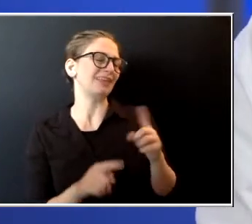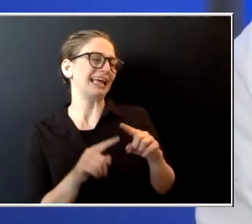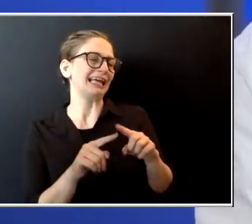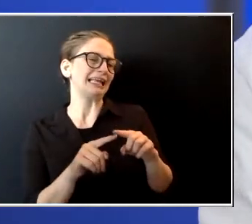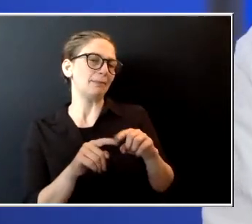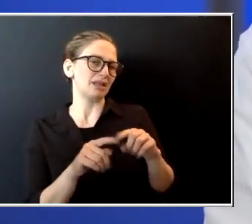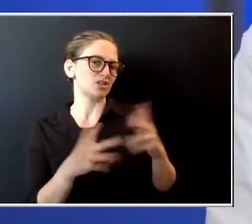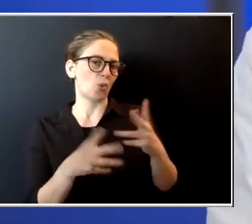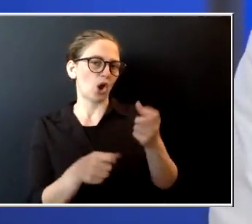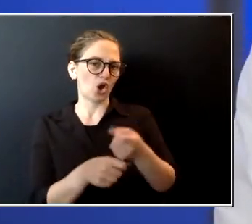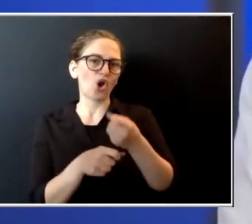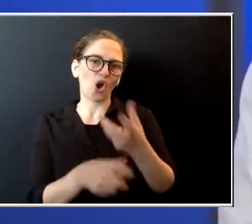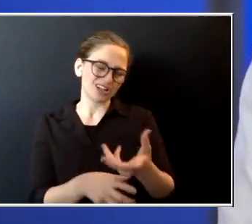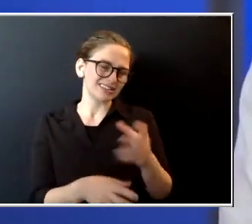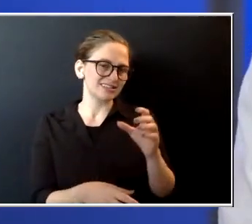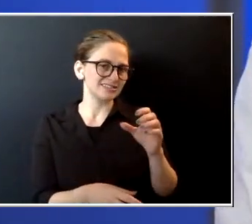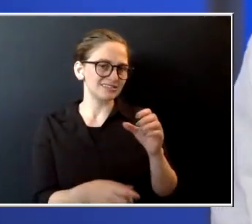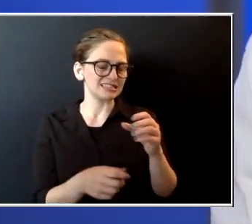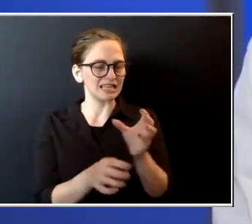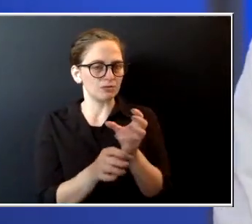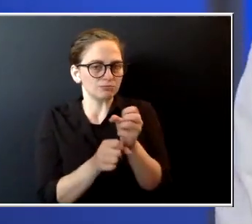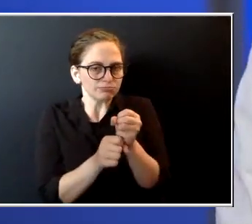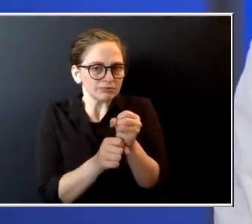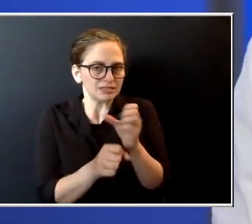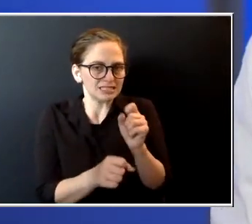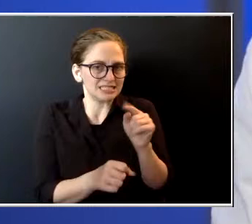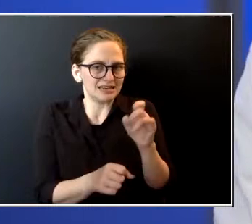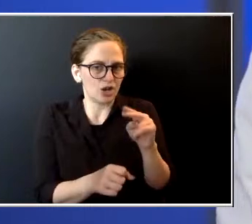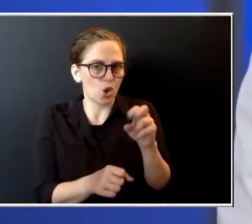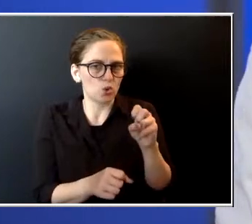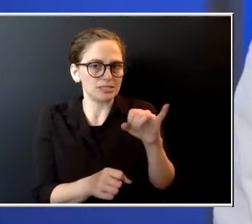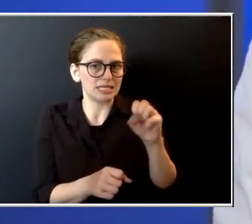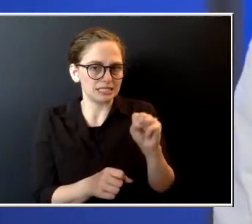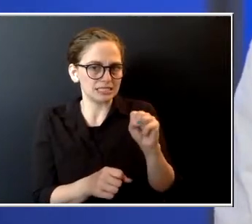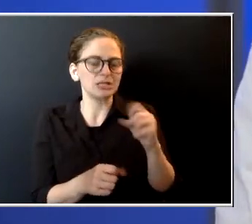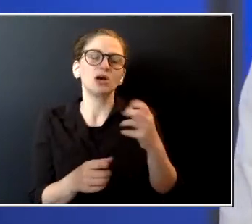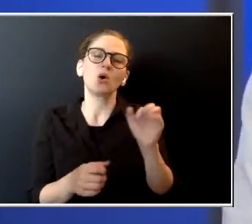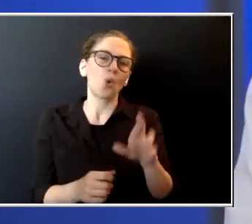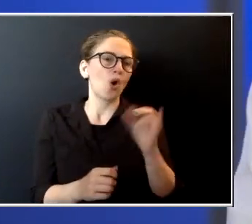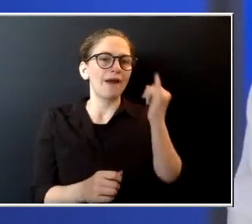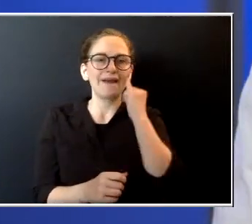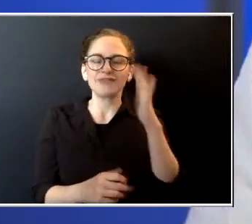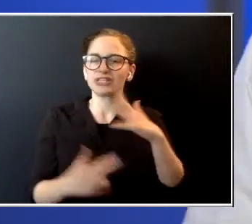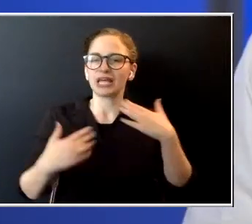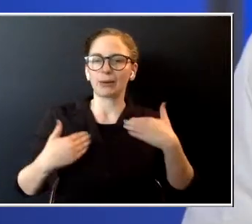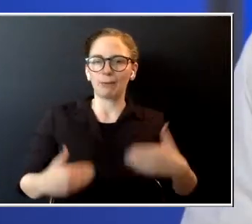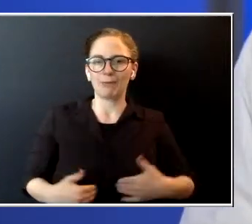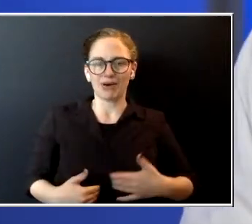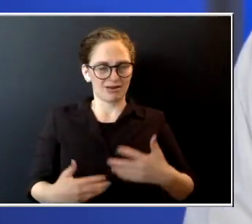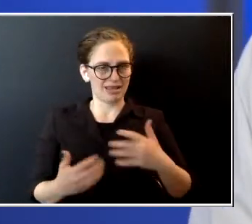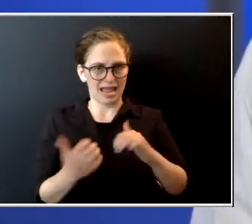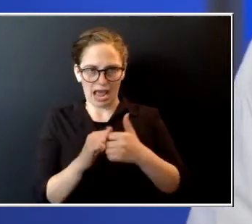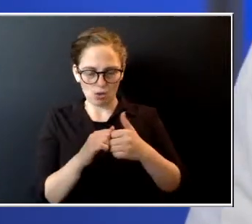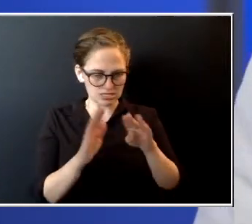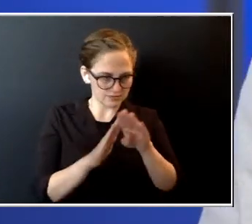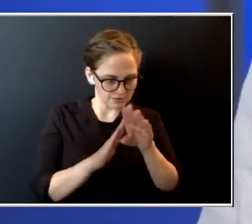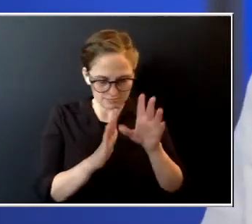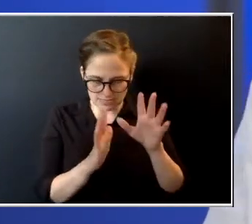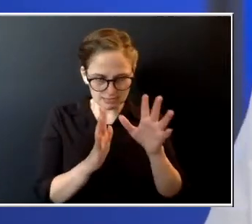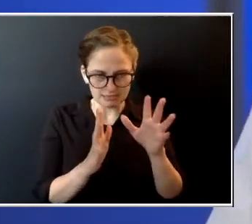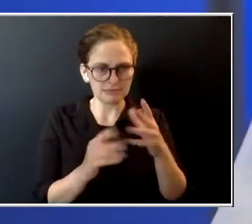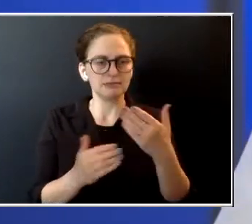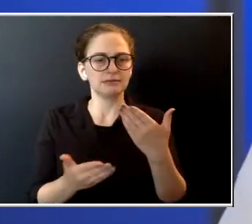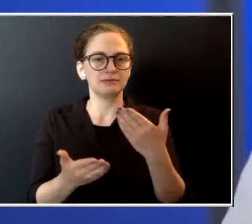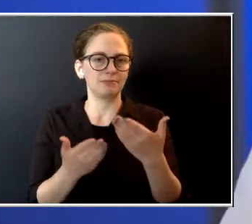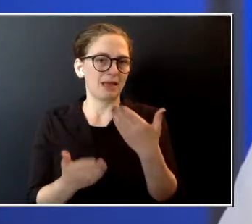suitable for these valves. So when we decide to do that, we actually go through a battery of tests to look at their coronary arteries, make sure there's no significant blockages. To